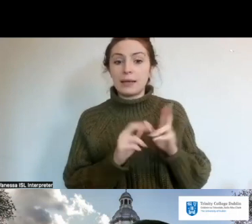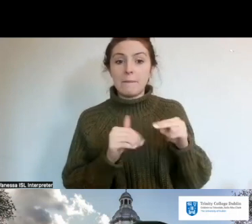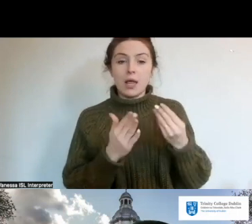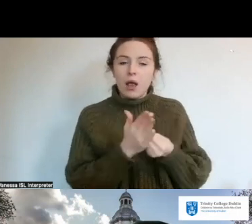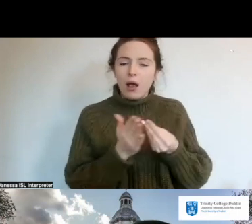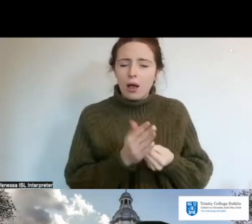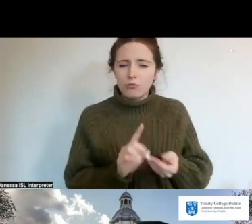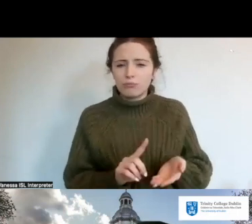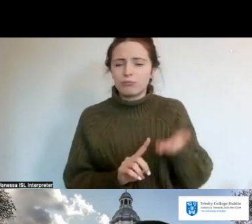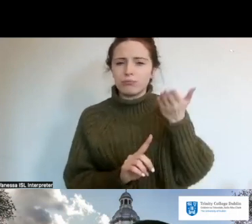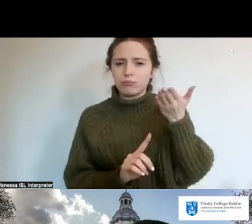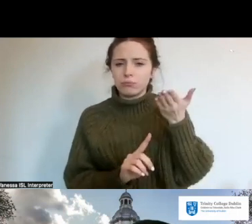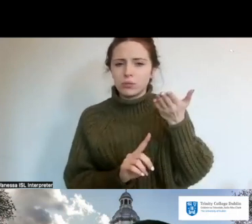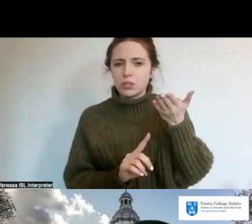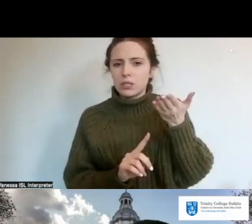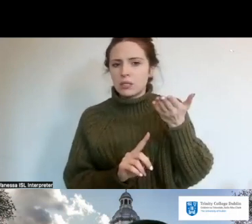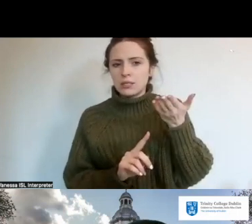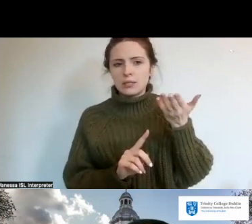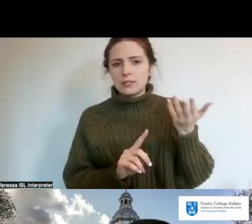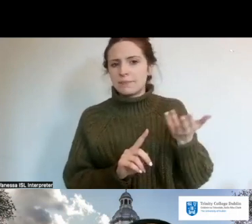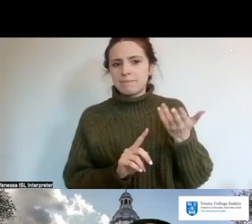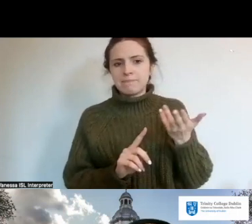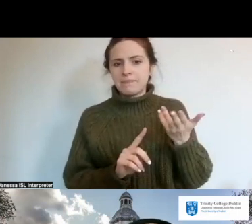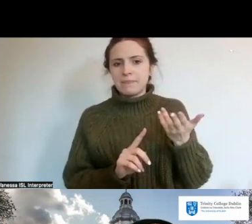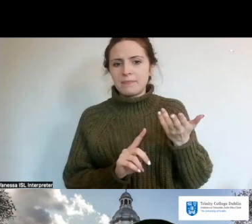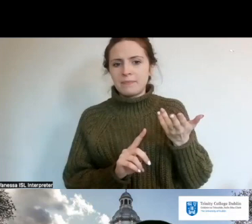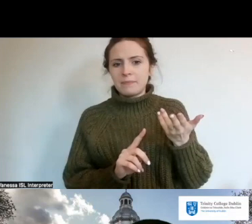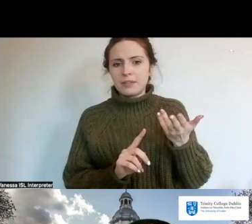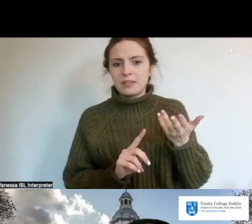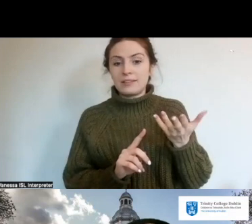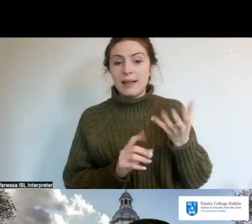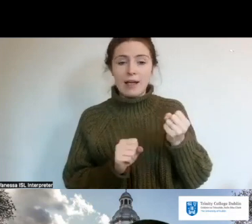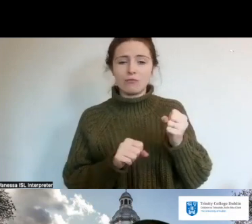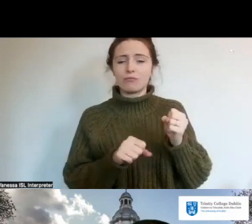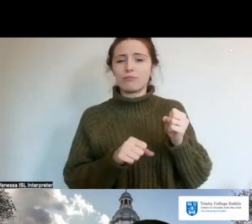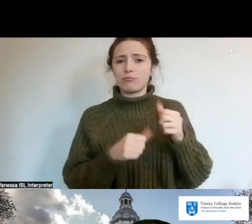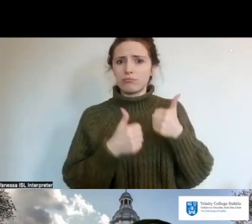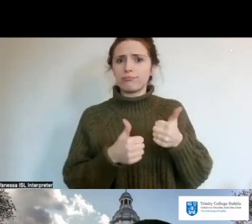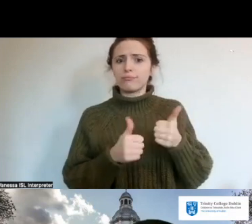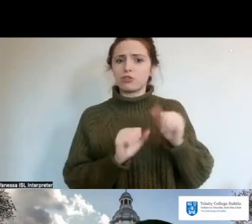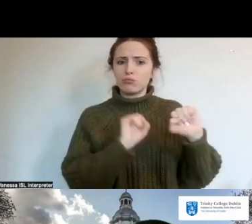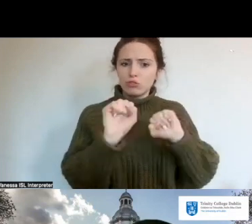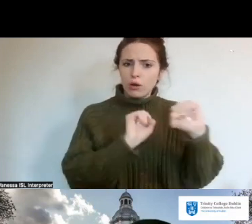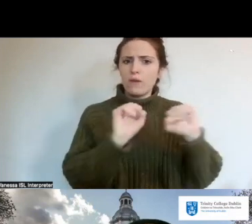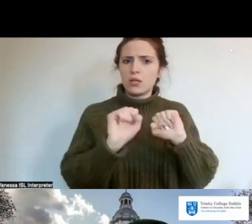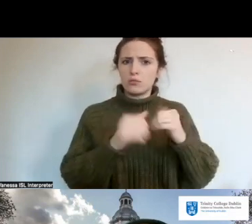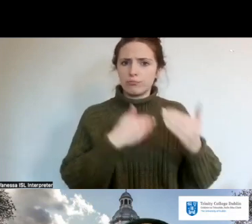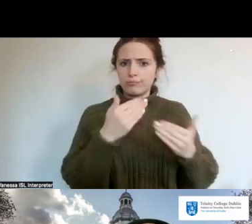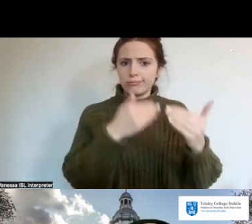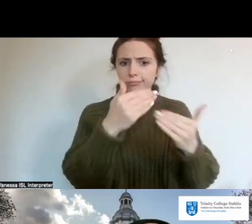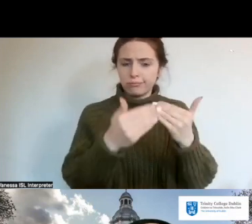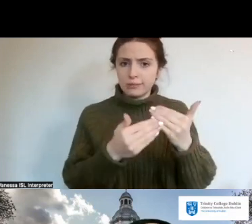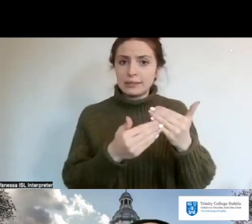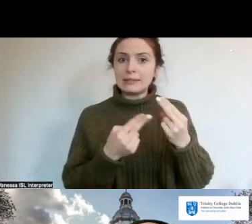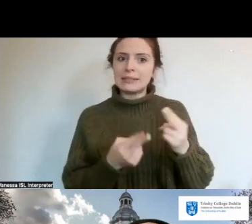from the outset, a dynamic service, responsive service, and a service that has funding that can